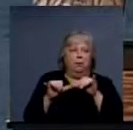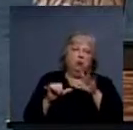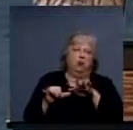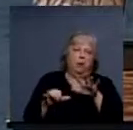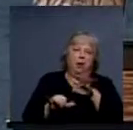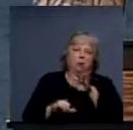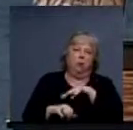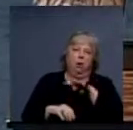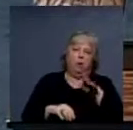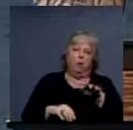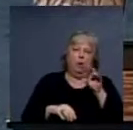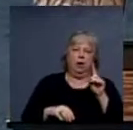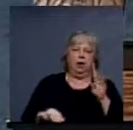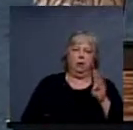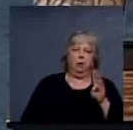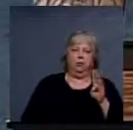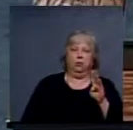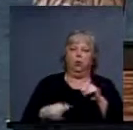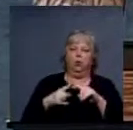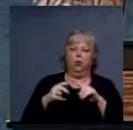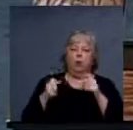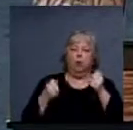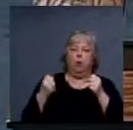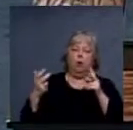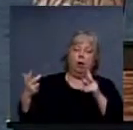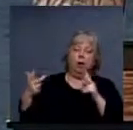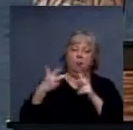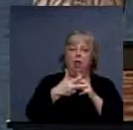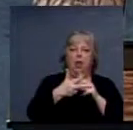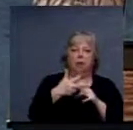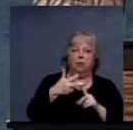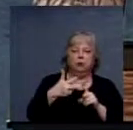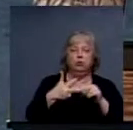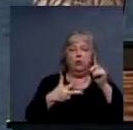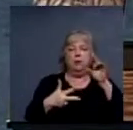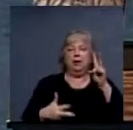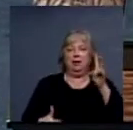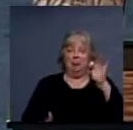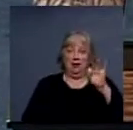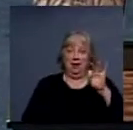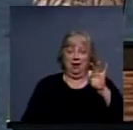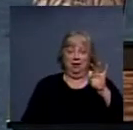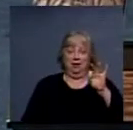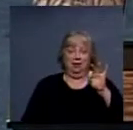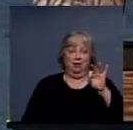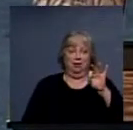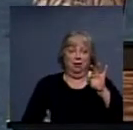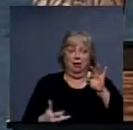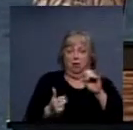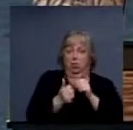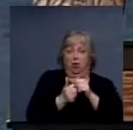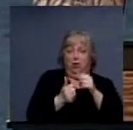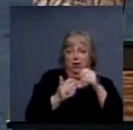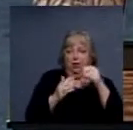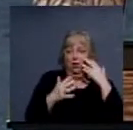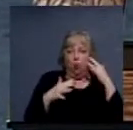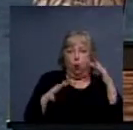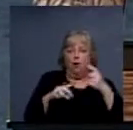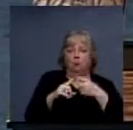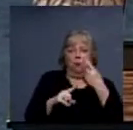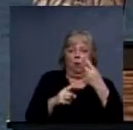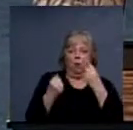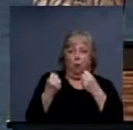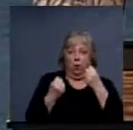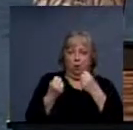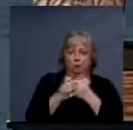around 44 decibels. When a car came by, it would go up to 79, just with the level, the noise of the